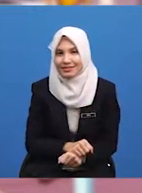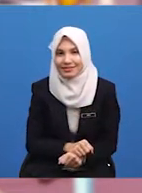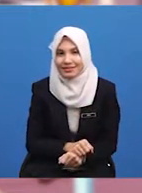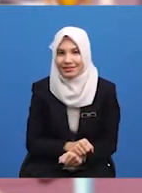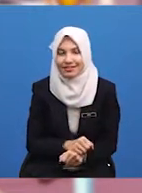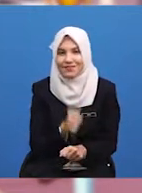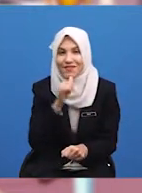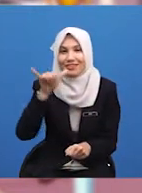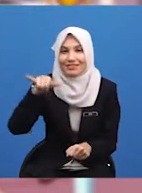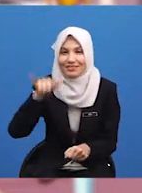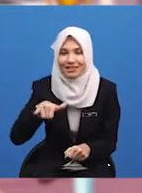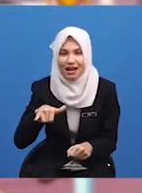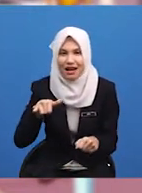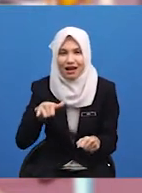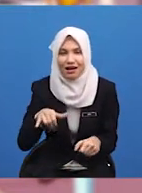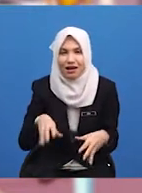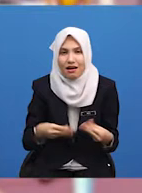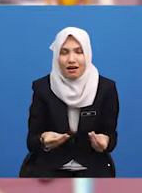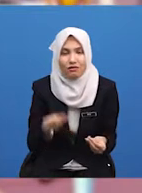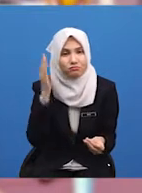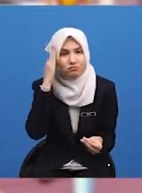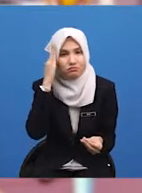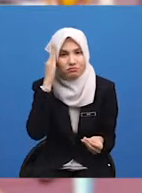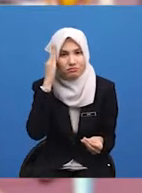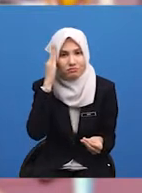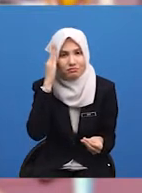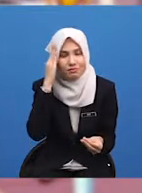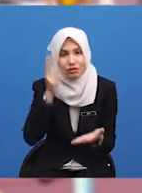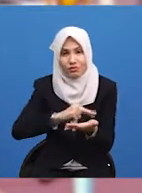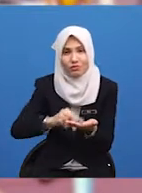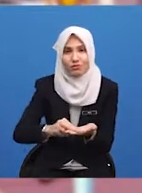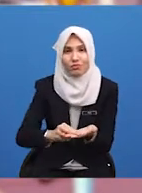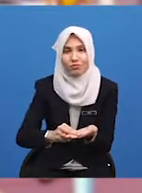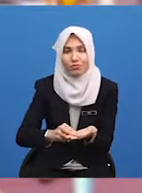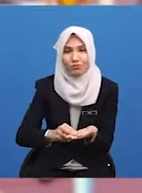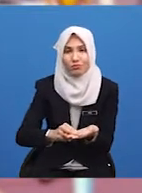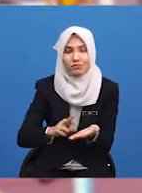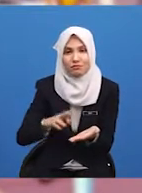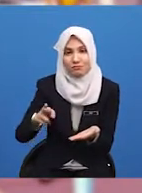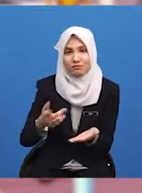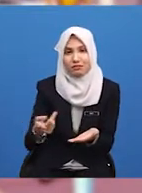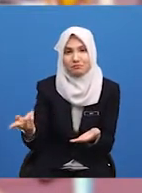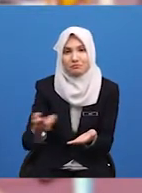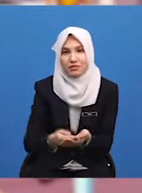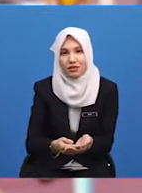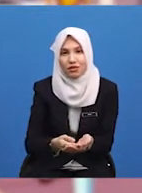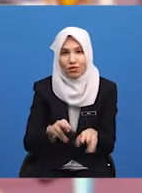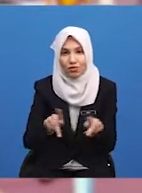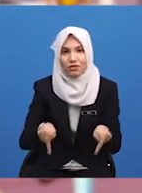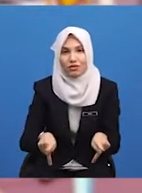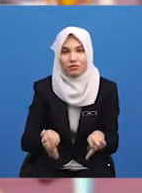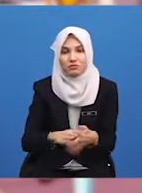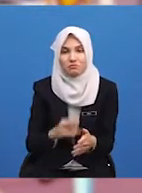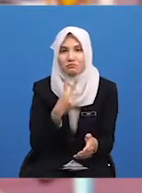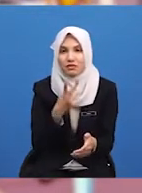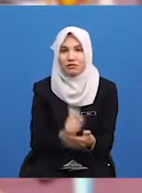Mom, yes it is. How do you know? It's on your notebook, right there. On your desk. It isn't